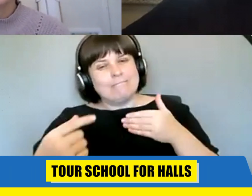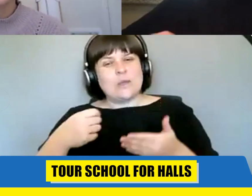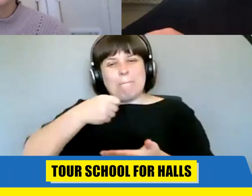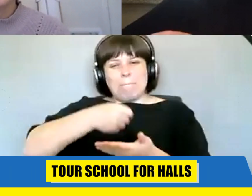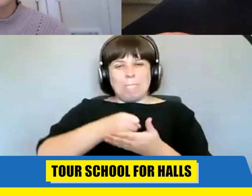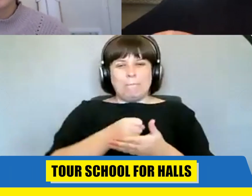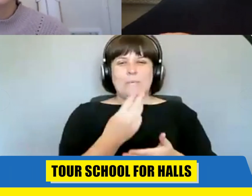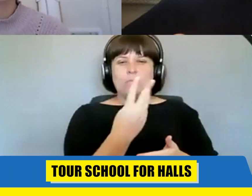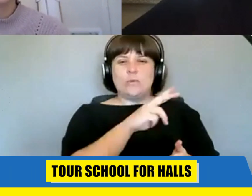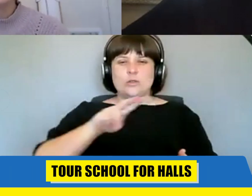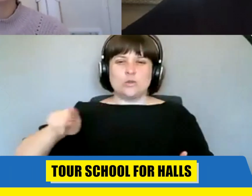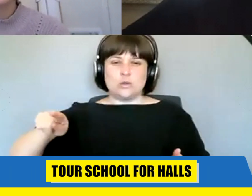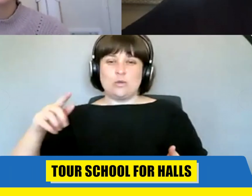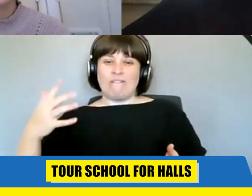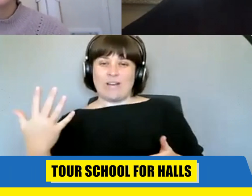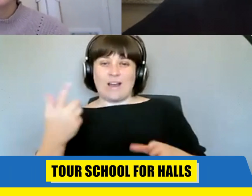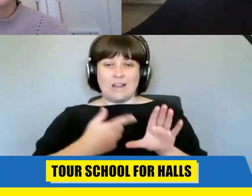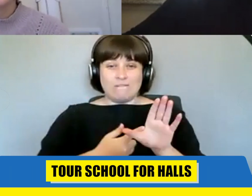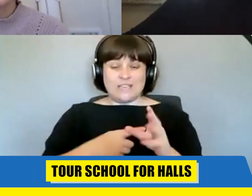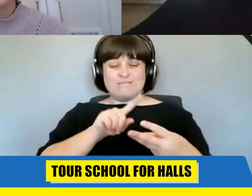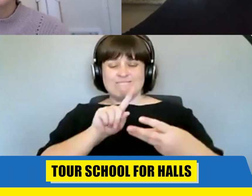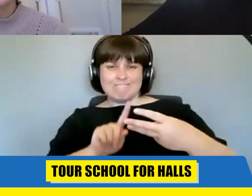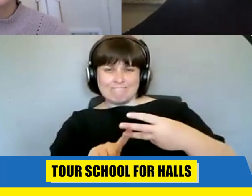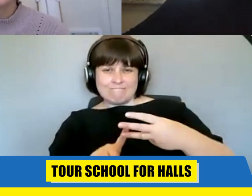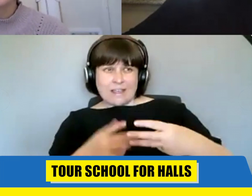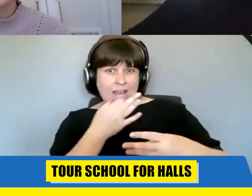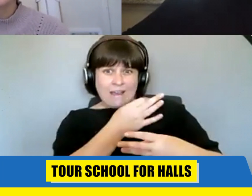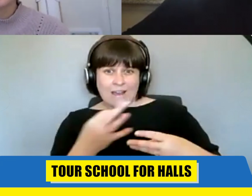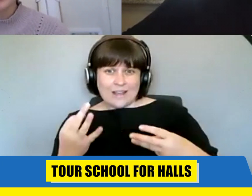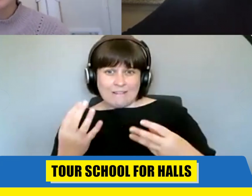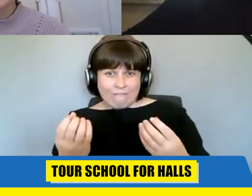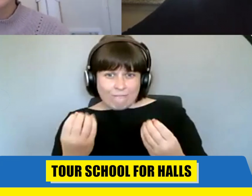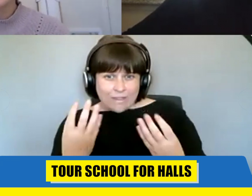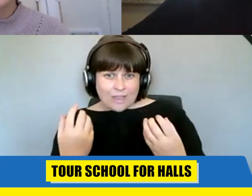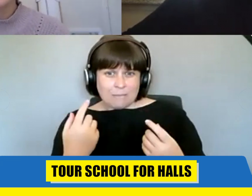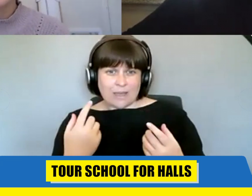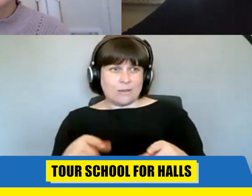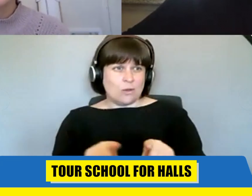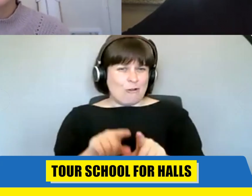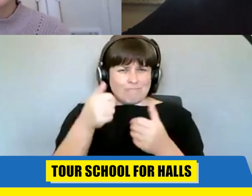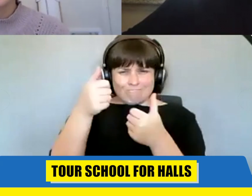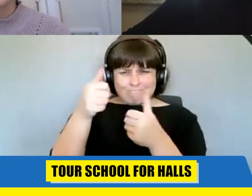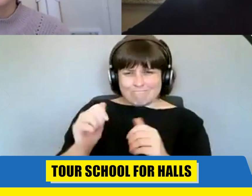5 years. And seek feedback from and get to know your audiences.